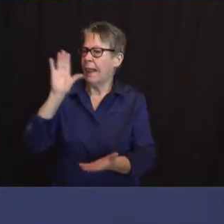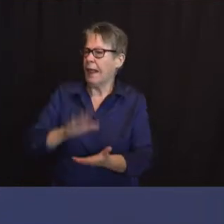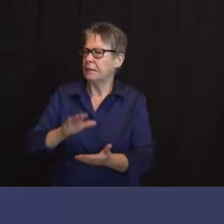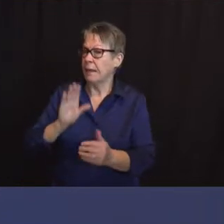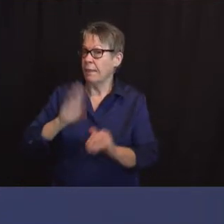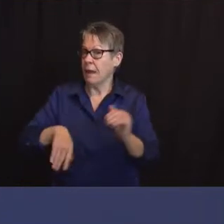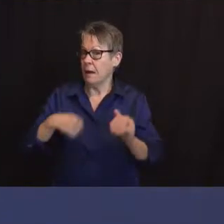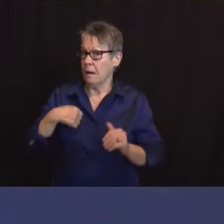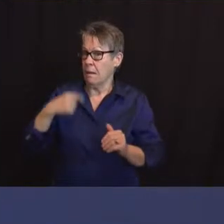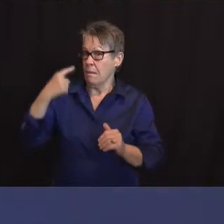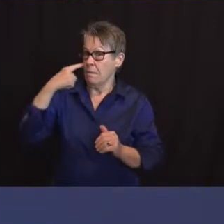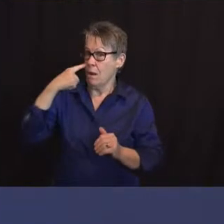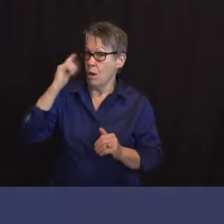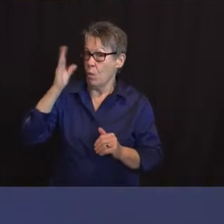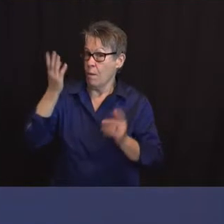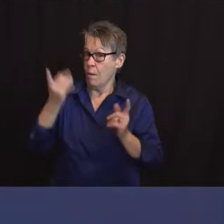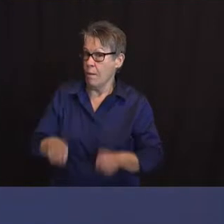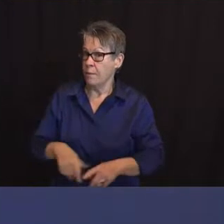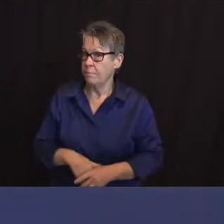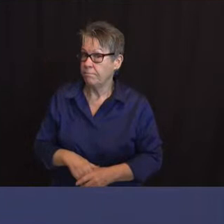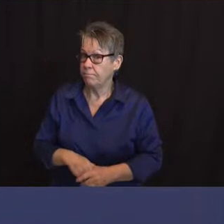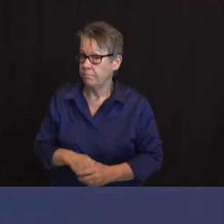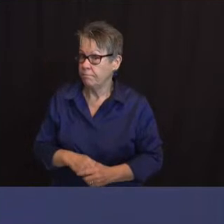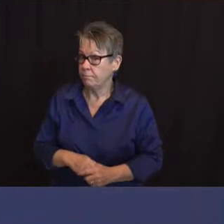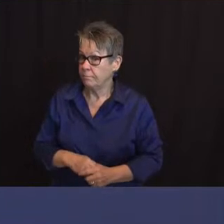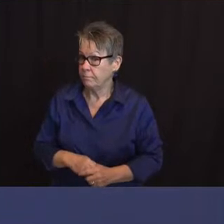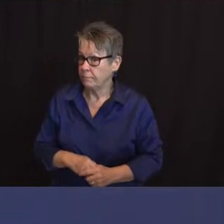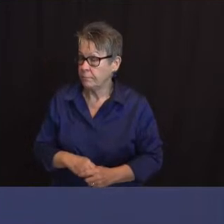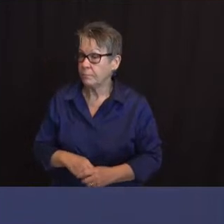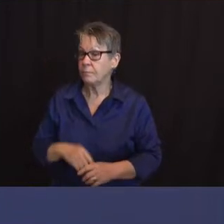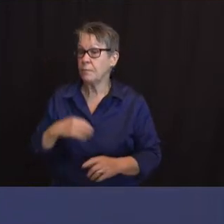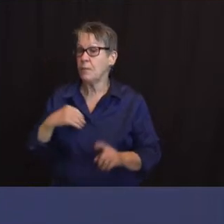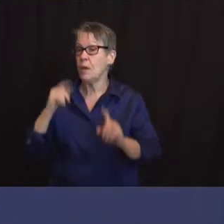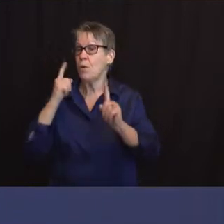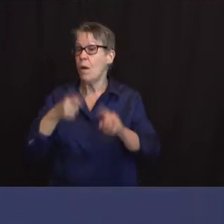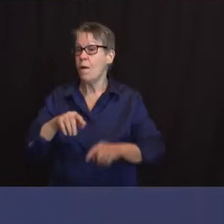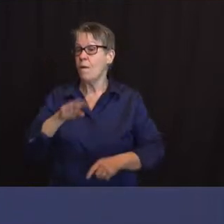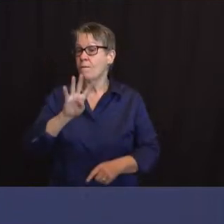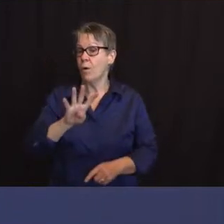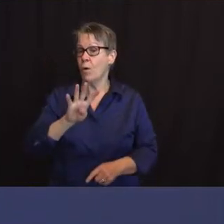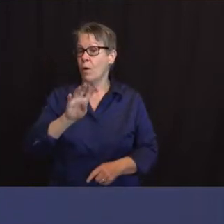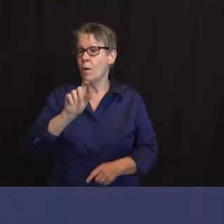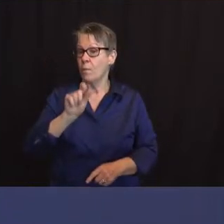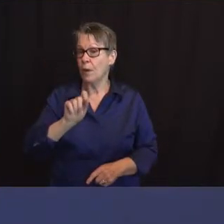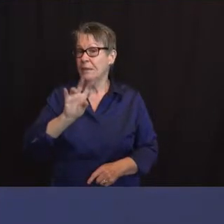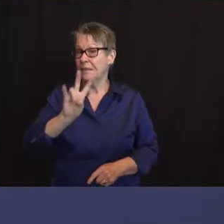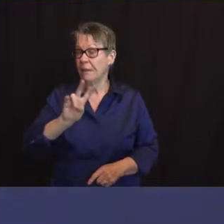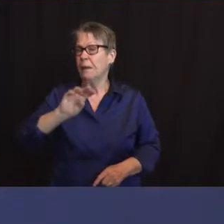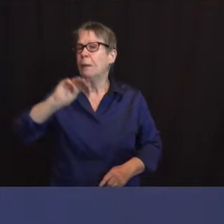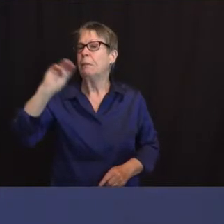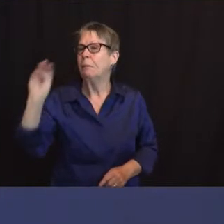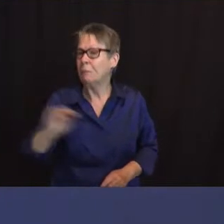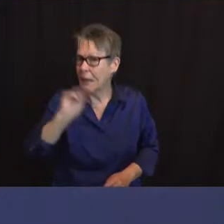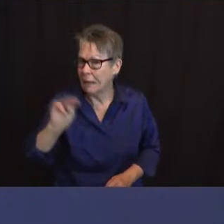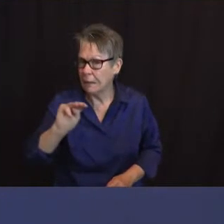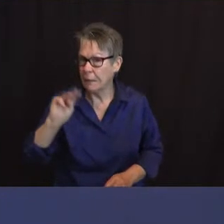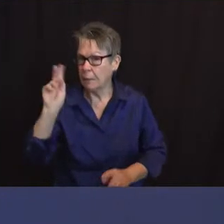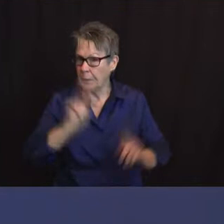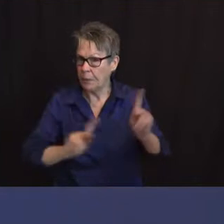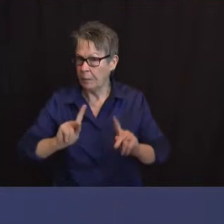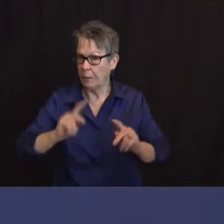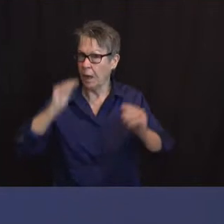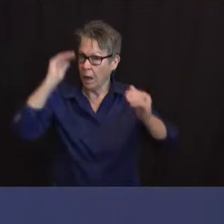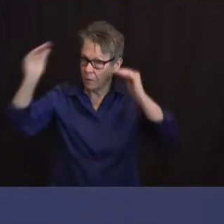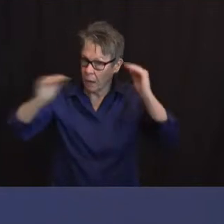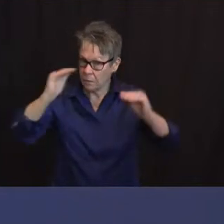and our goal is 4.7 million adults by the end of June, which is plus or minus 6 months. That's not to